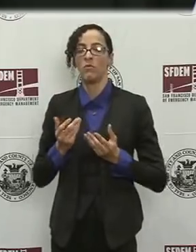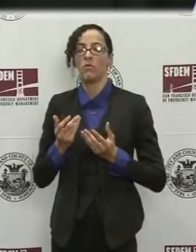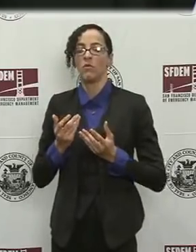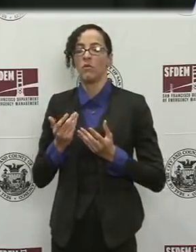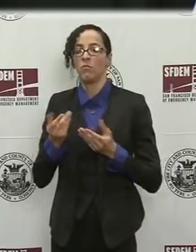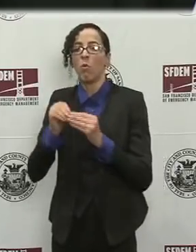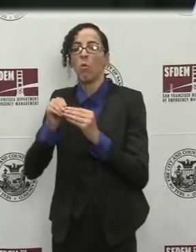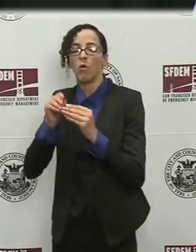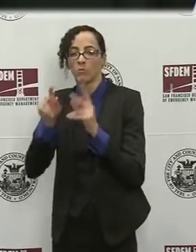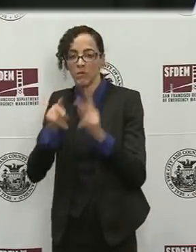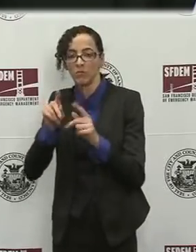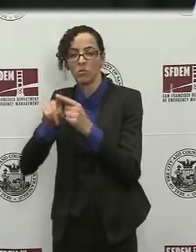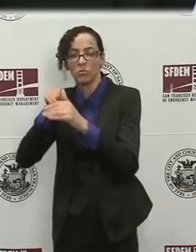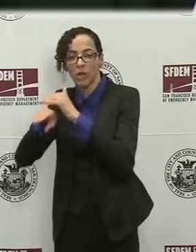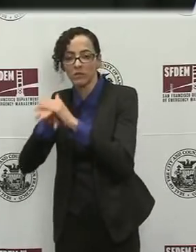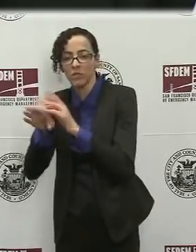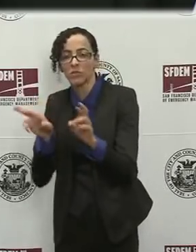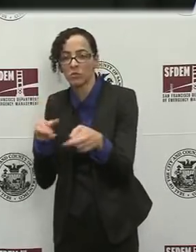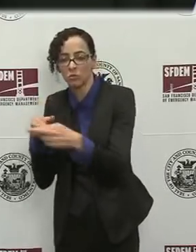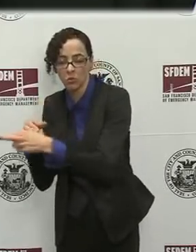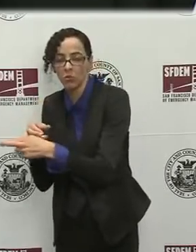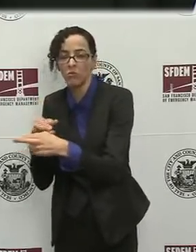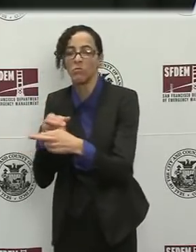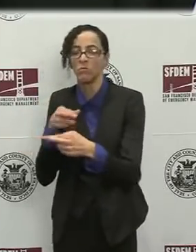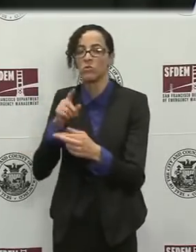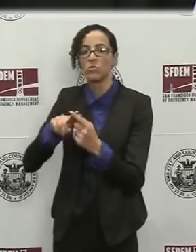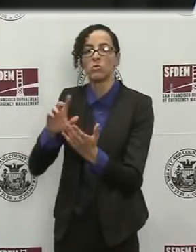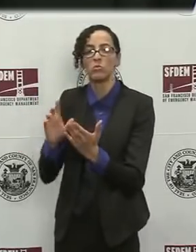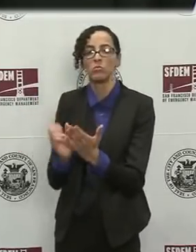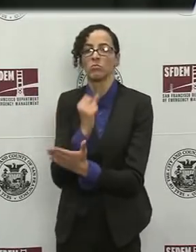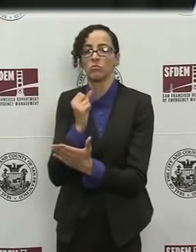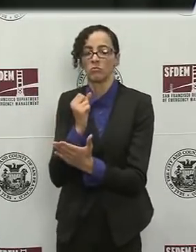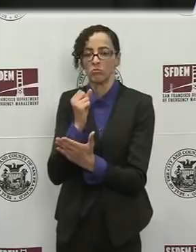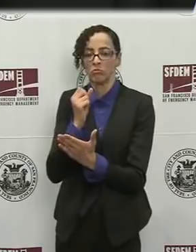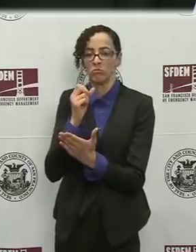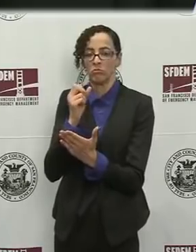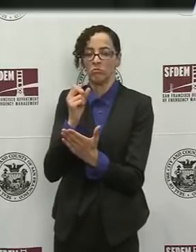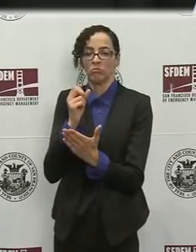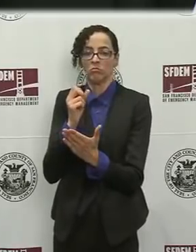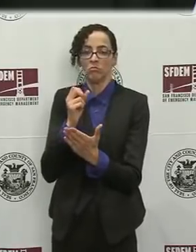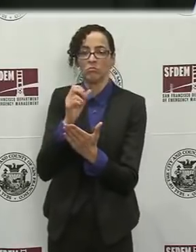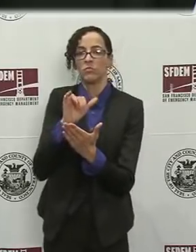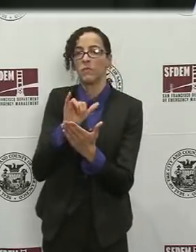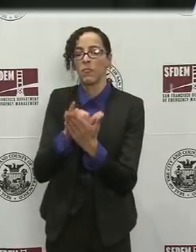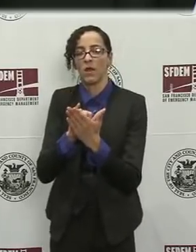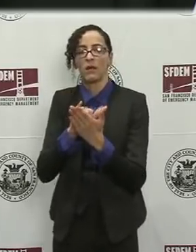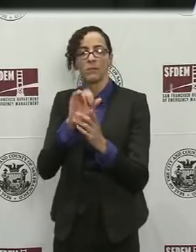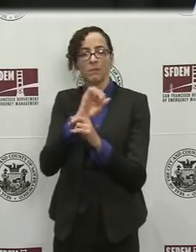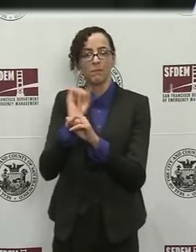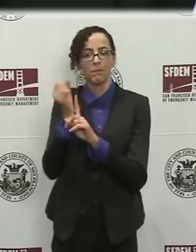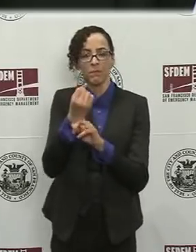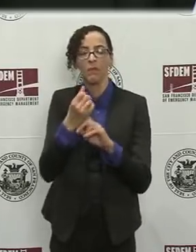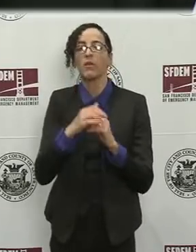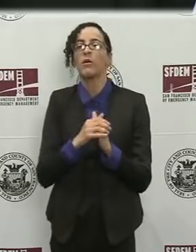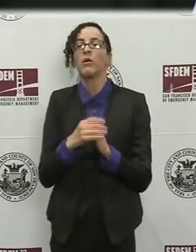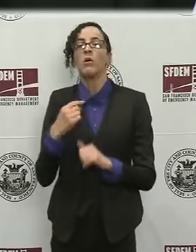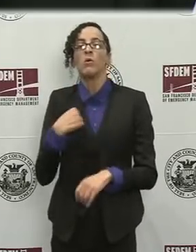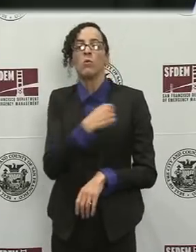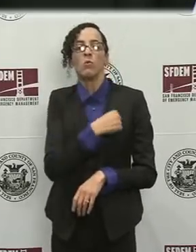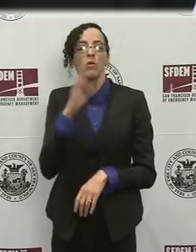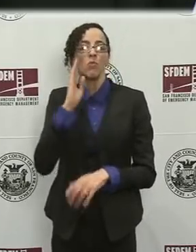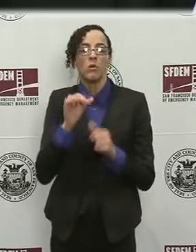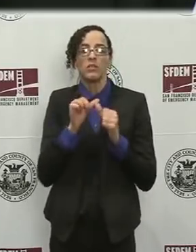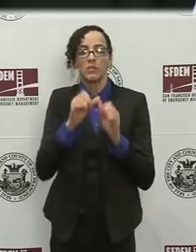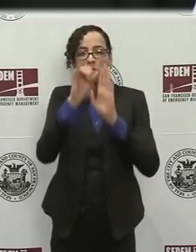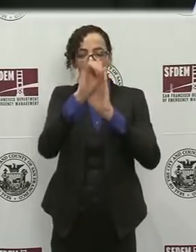who took advantage of these hotels. We will continue to identify hotels for this population should the need